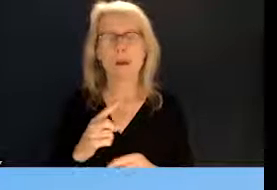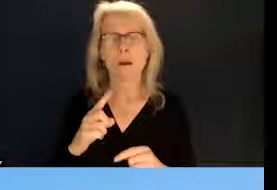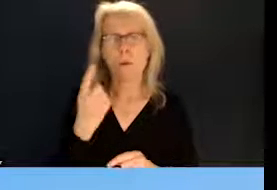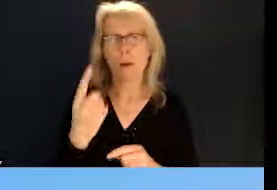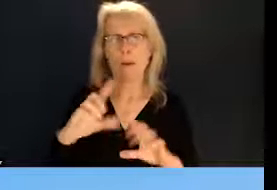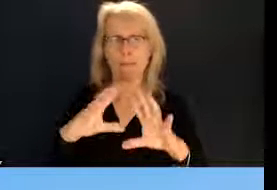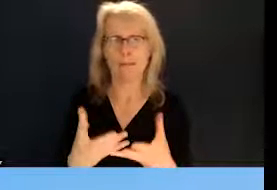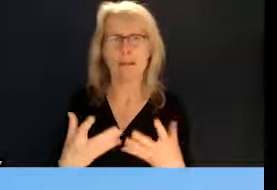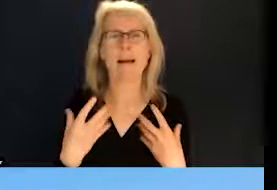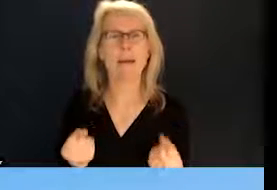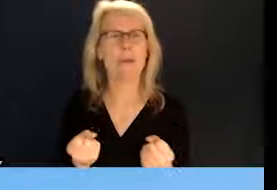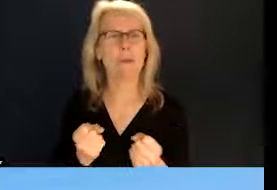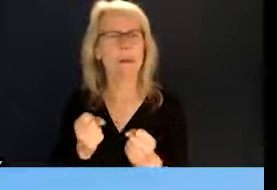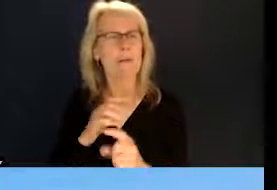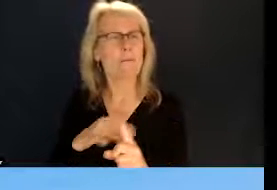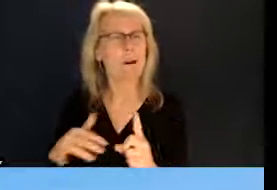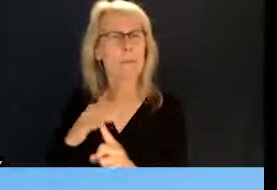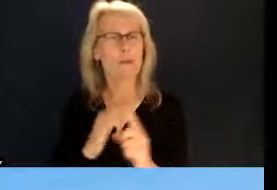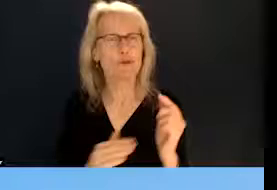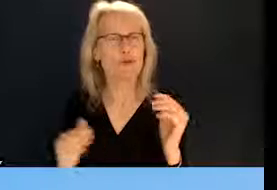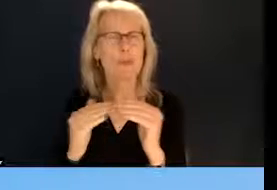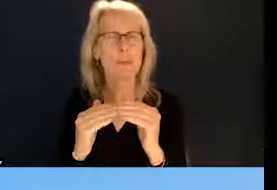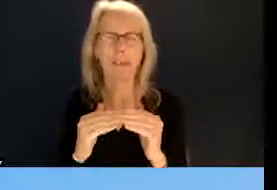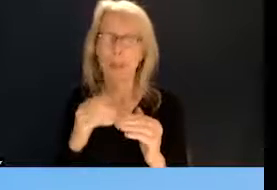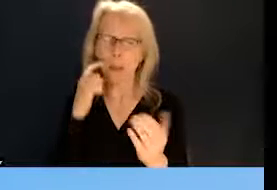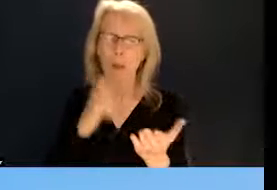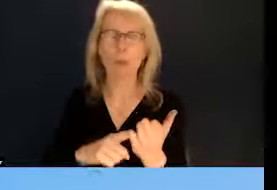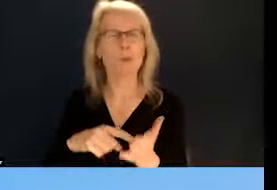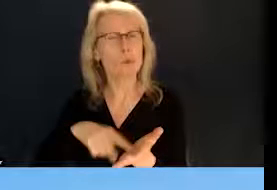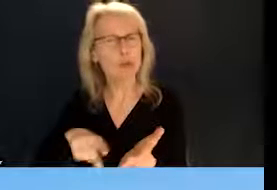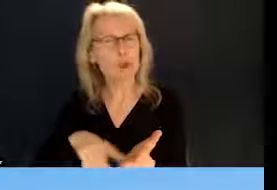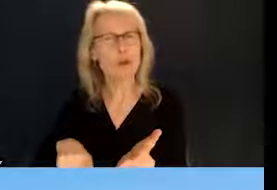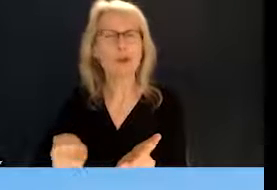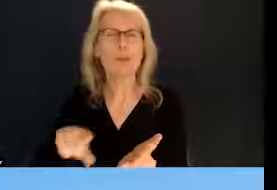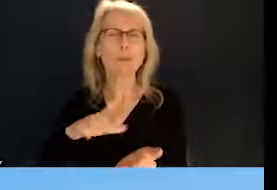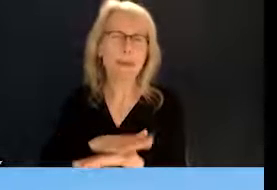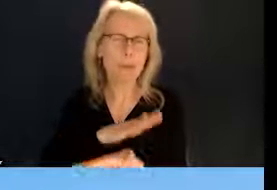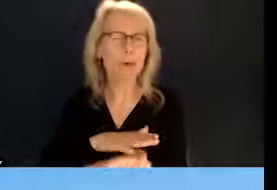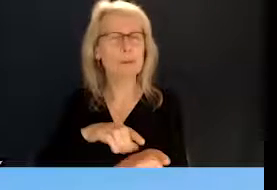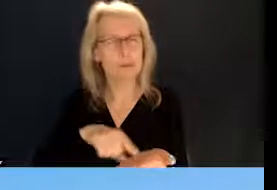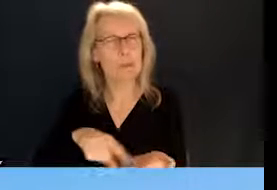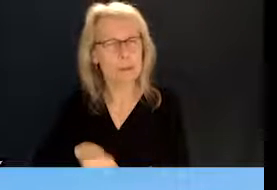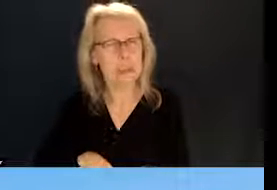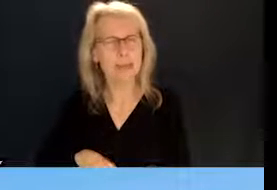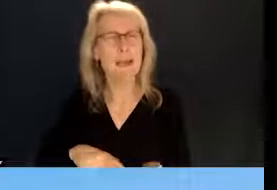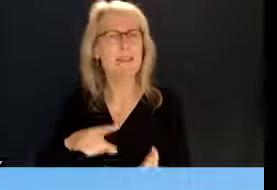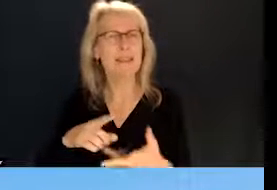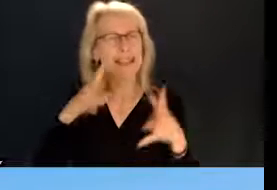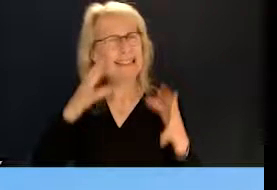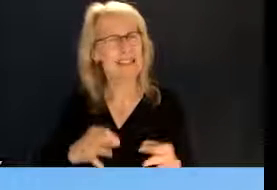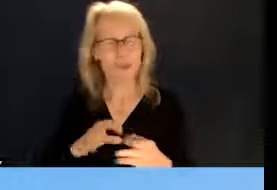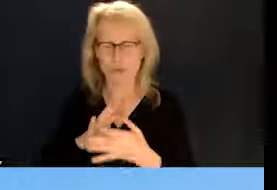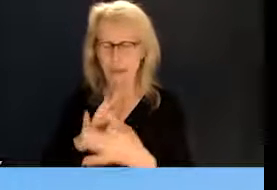environmental justice frameworks are discussed extensively in academic papers, like the one we read, the decisions regarding the environmental